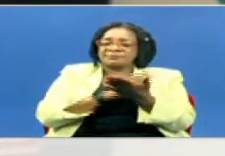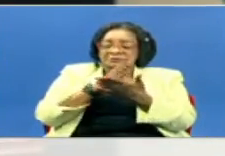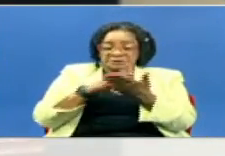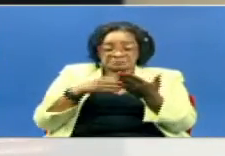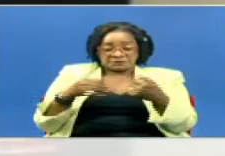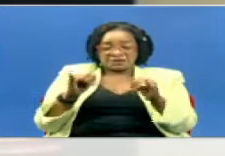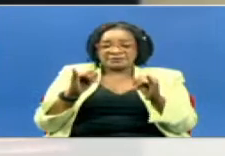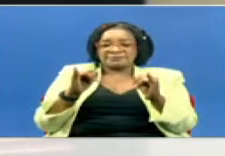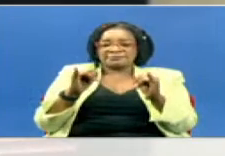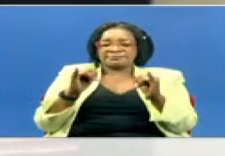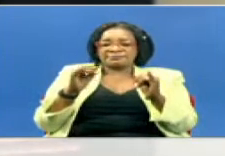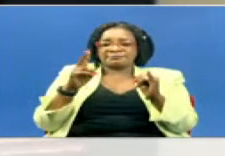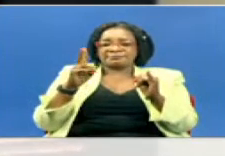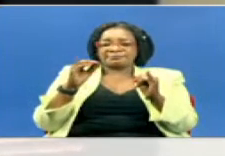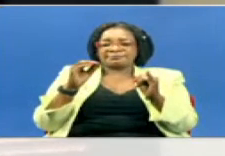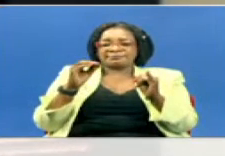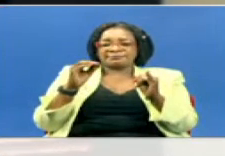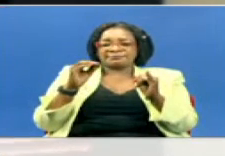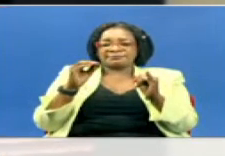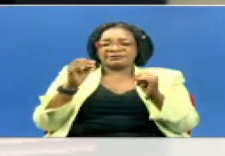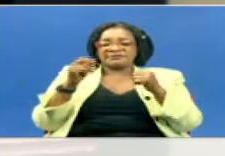in